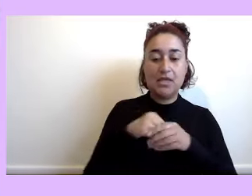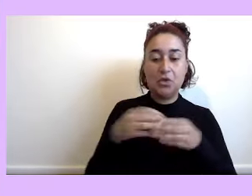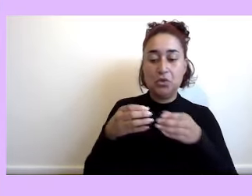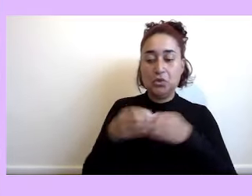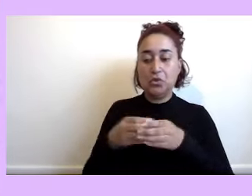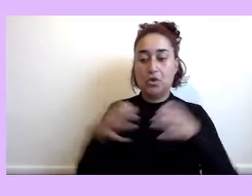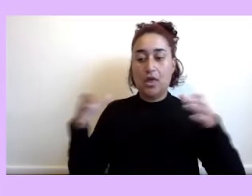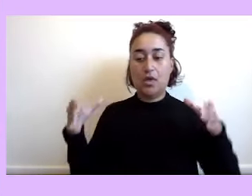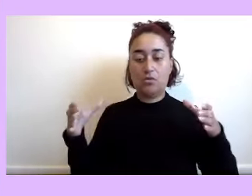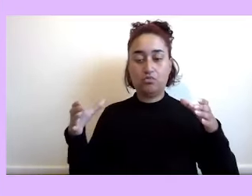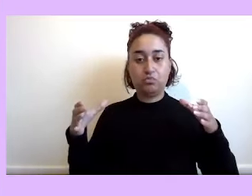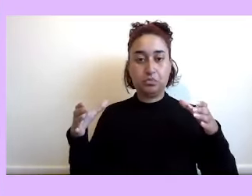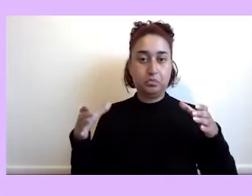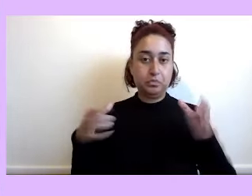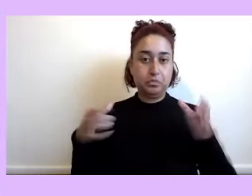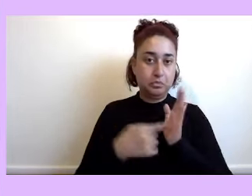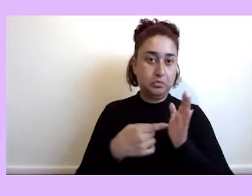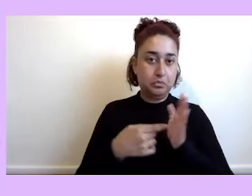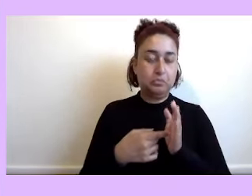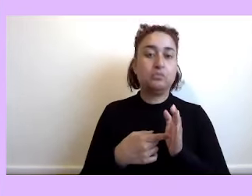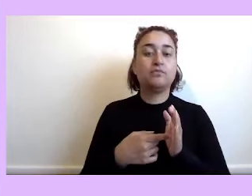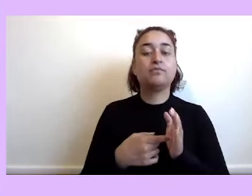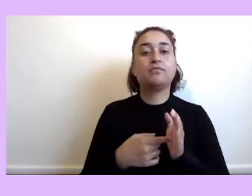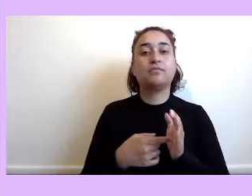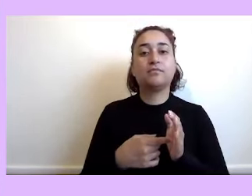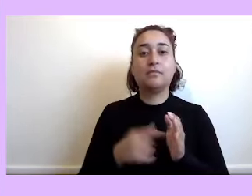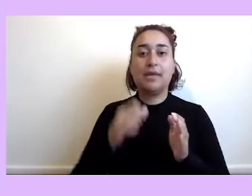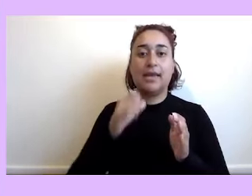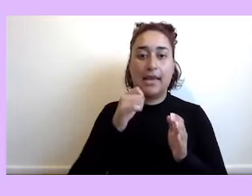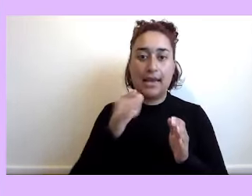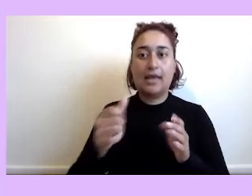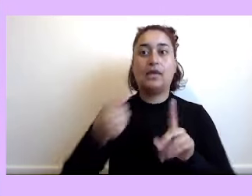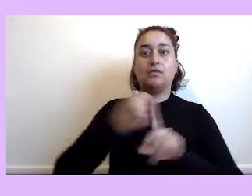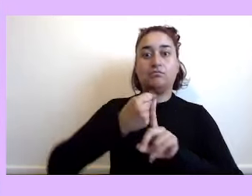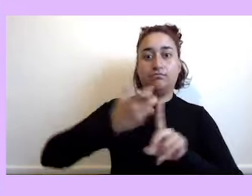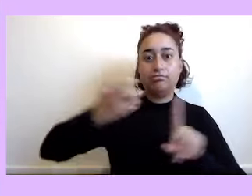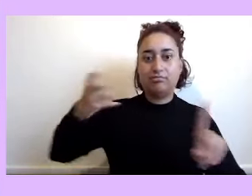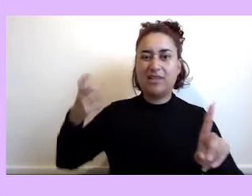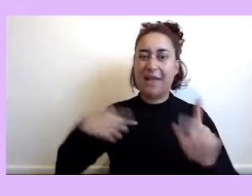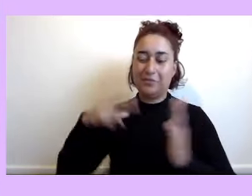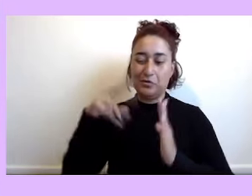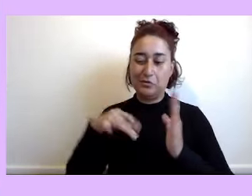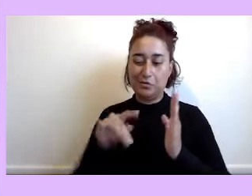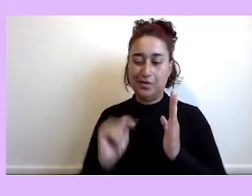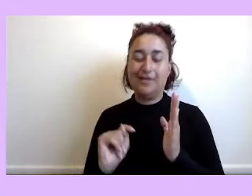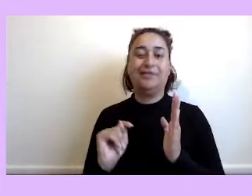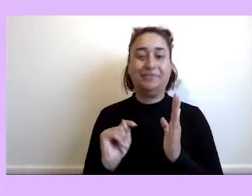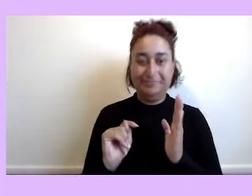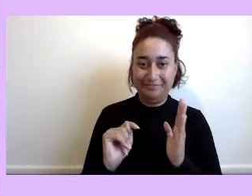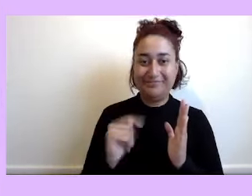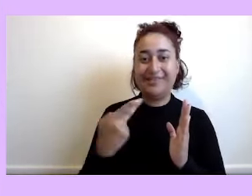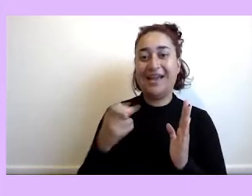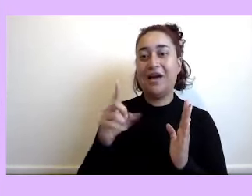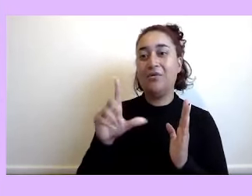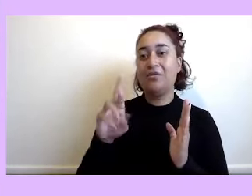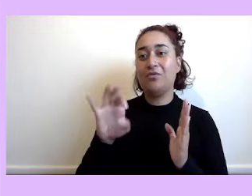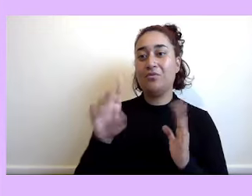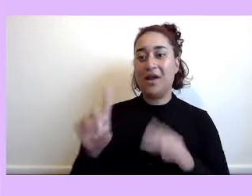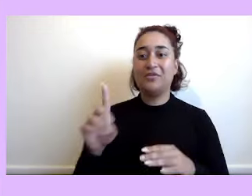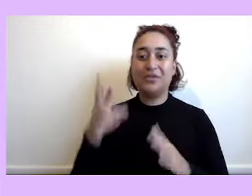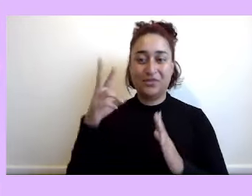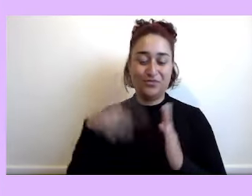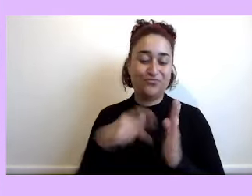I'm actually, instead of extemporaneously doing this, I'm actually just going to read it because HowlRound has written a very nice explanation.